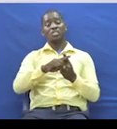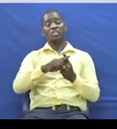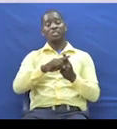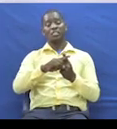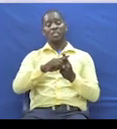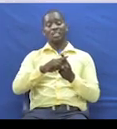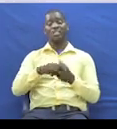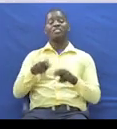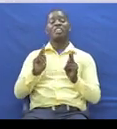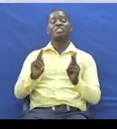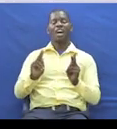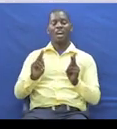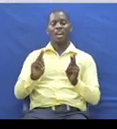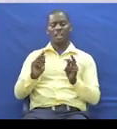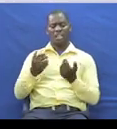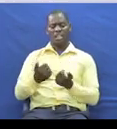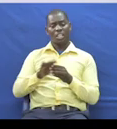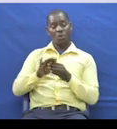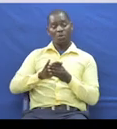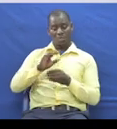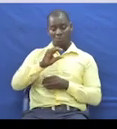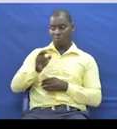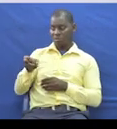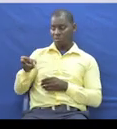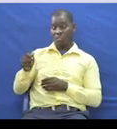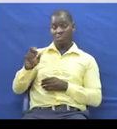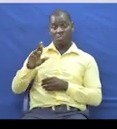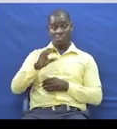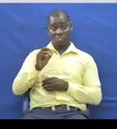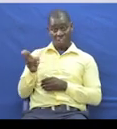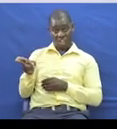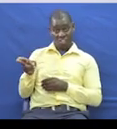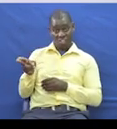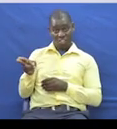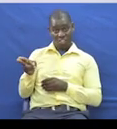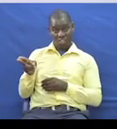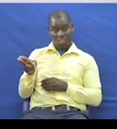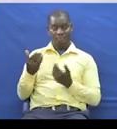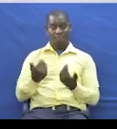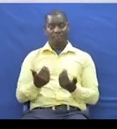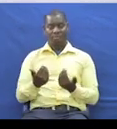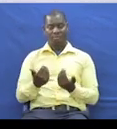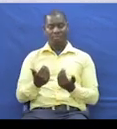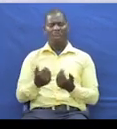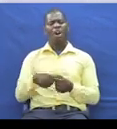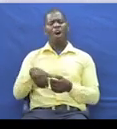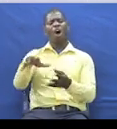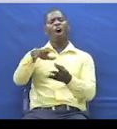in nature, then its charge means it's positive. So it has a charge. The magnitude of the charge is